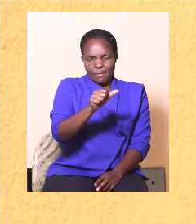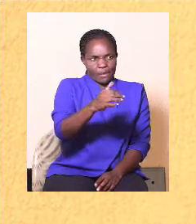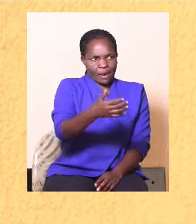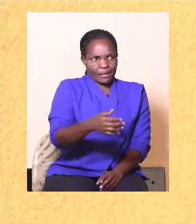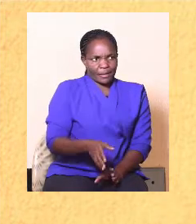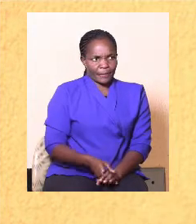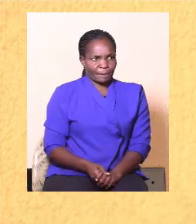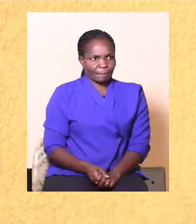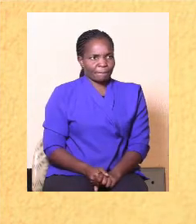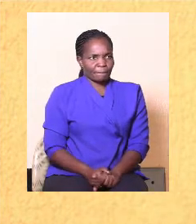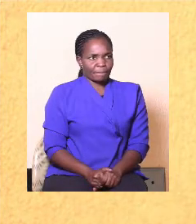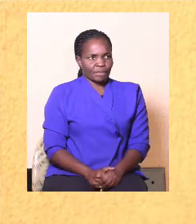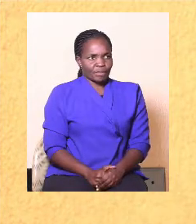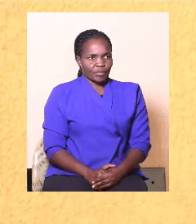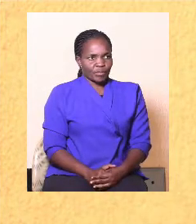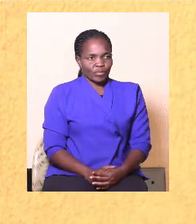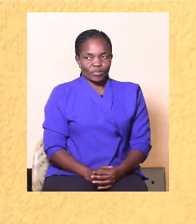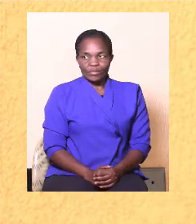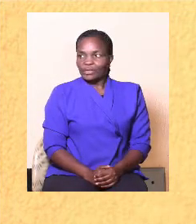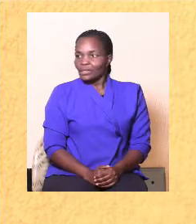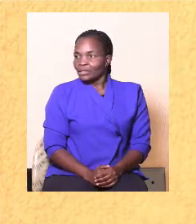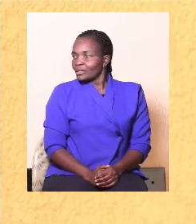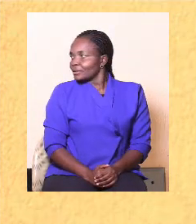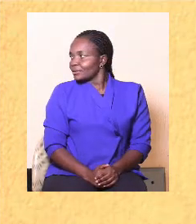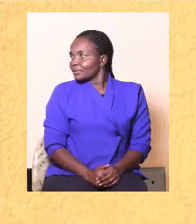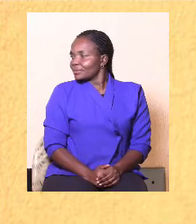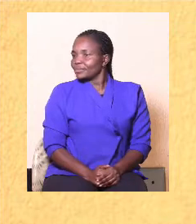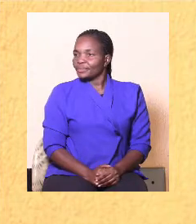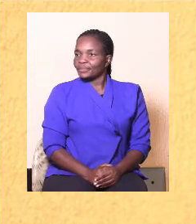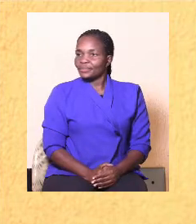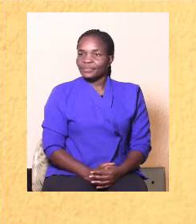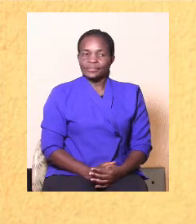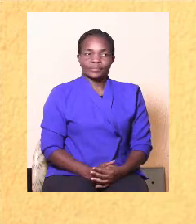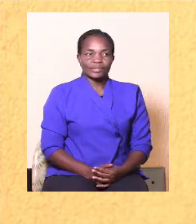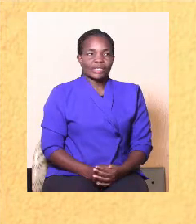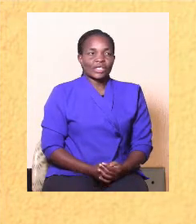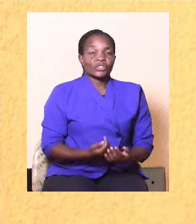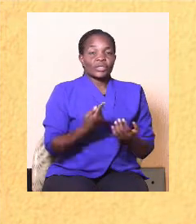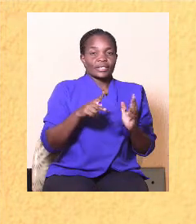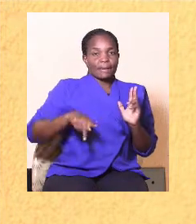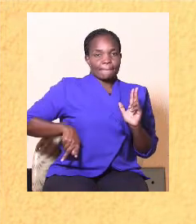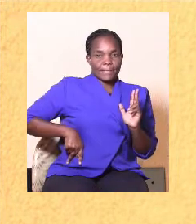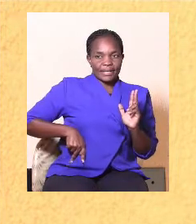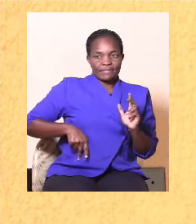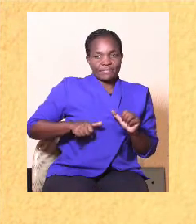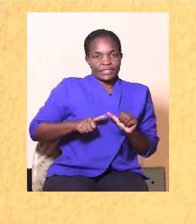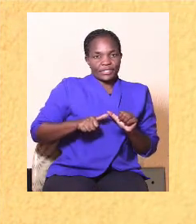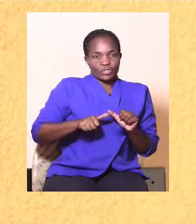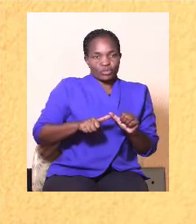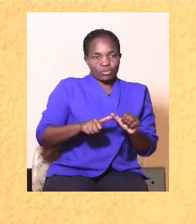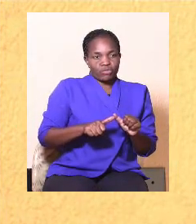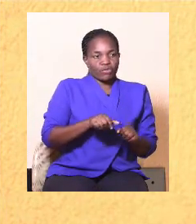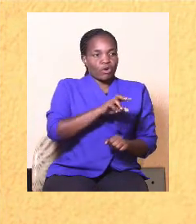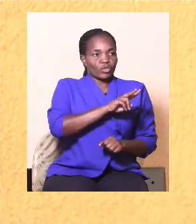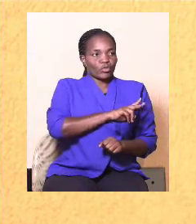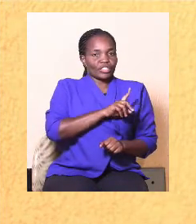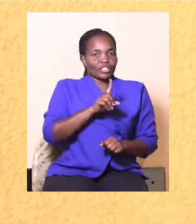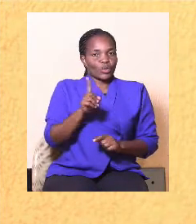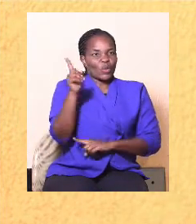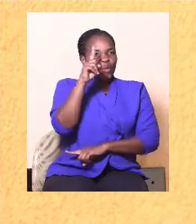is meant for the 21 days where there has been strict restriction on trading, on economic